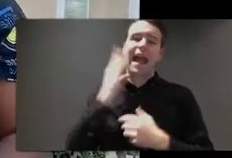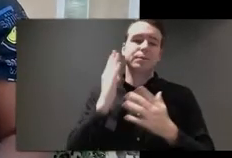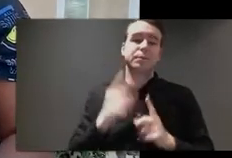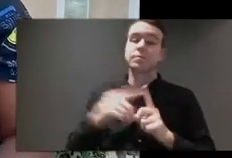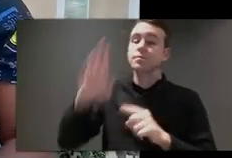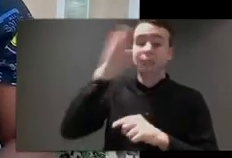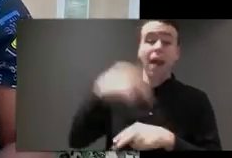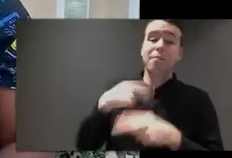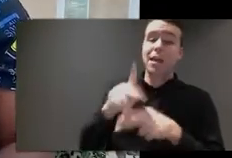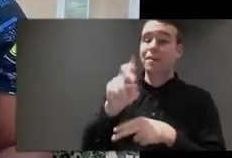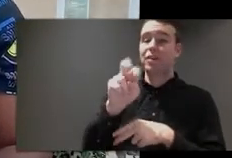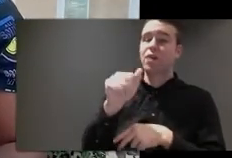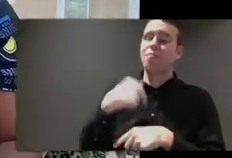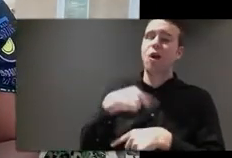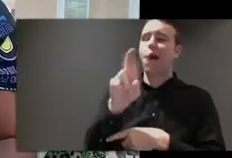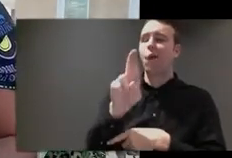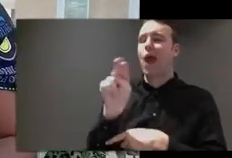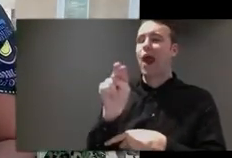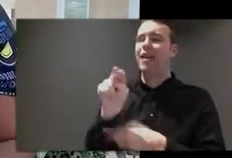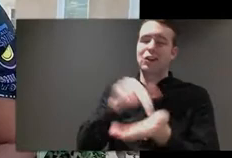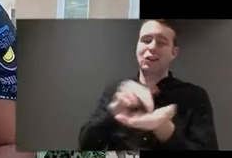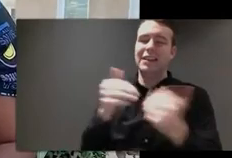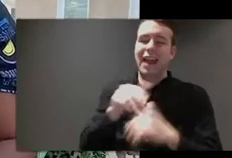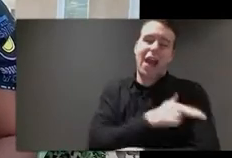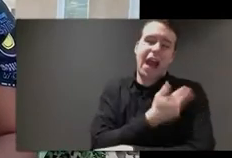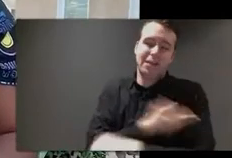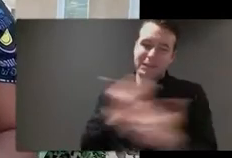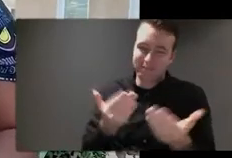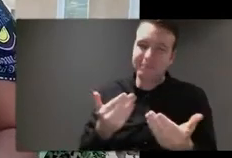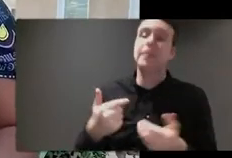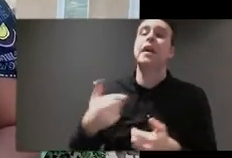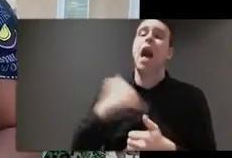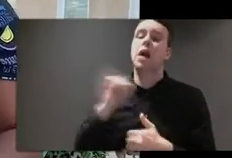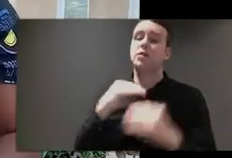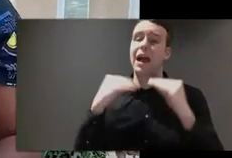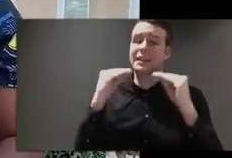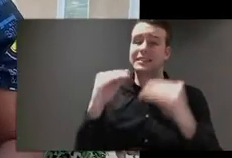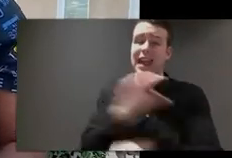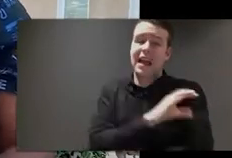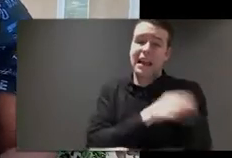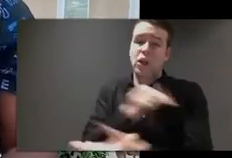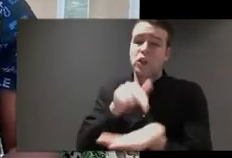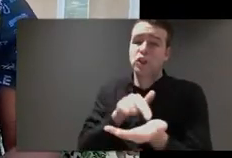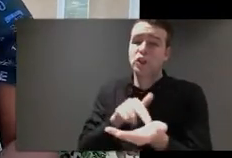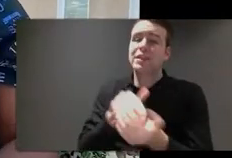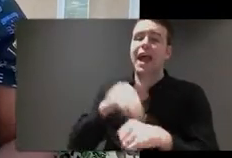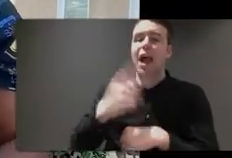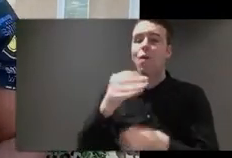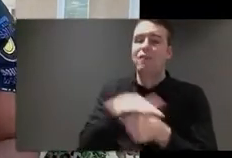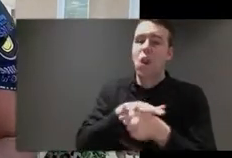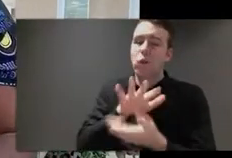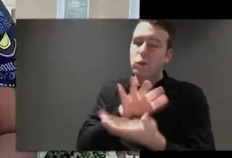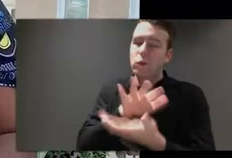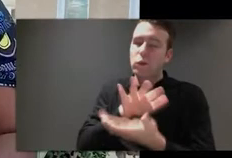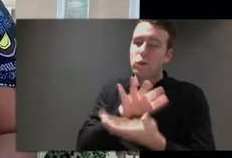name is Kendra. I'm a registered nurse here at one of our local hospitals, and I also teach clinical nursing at one of our local